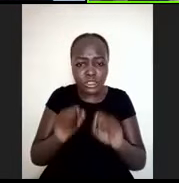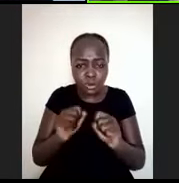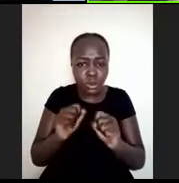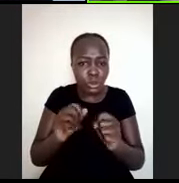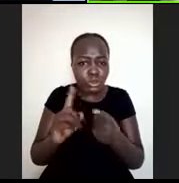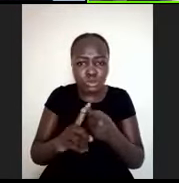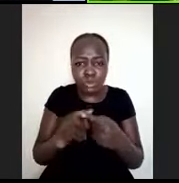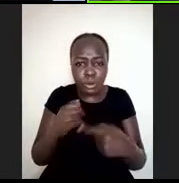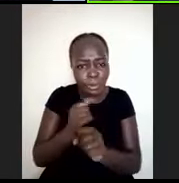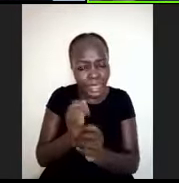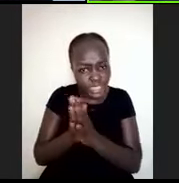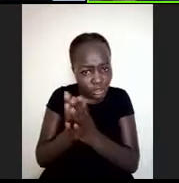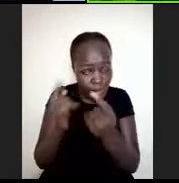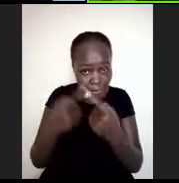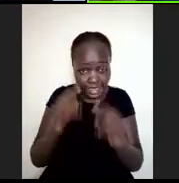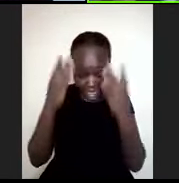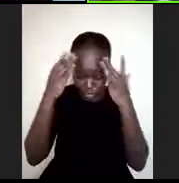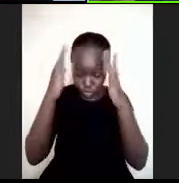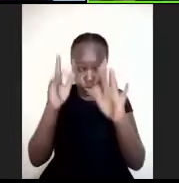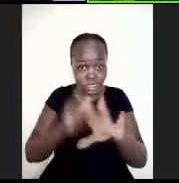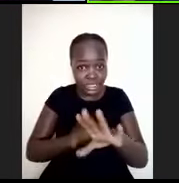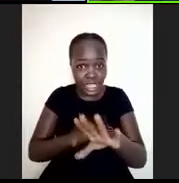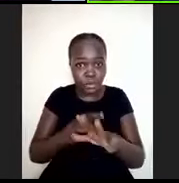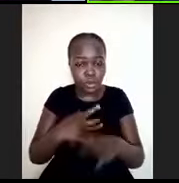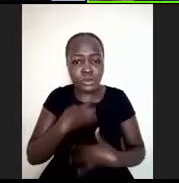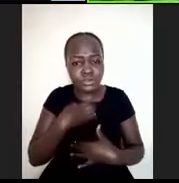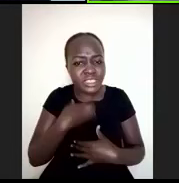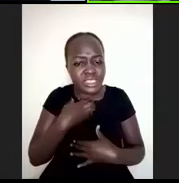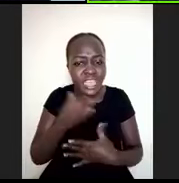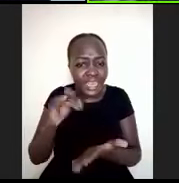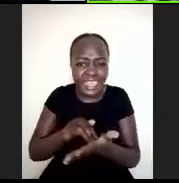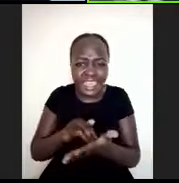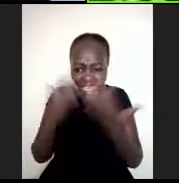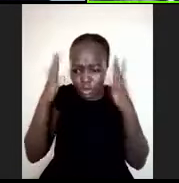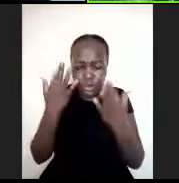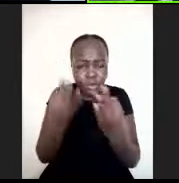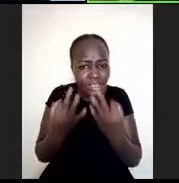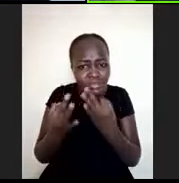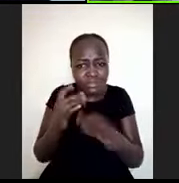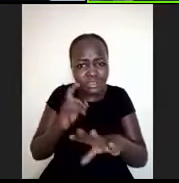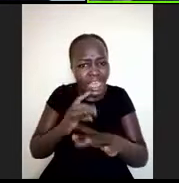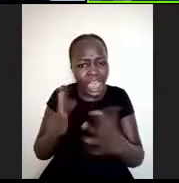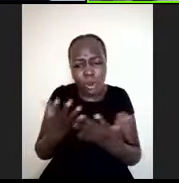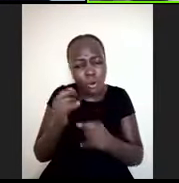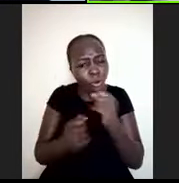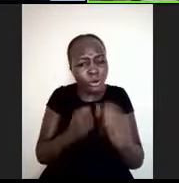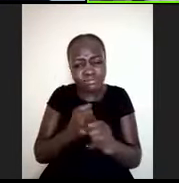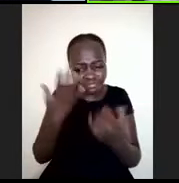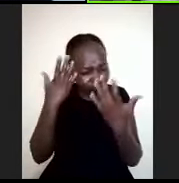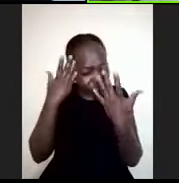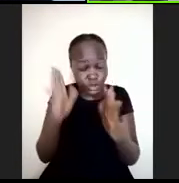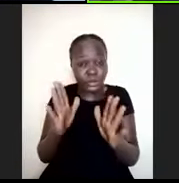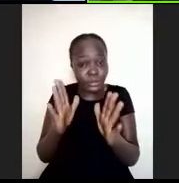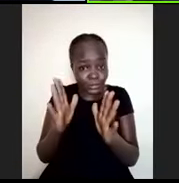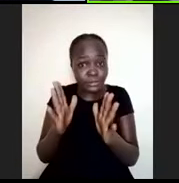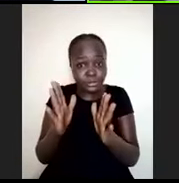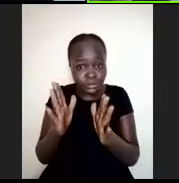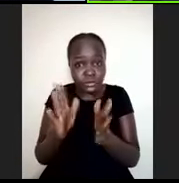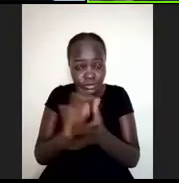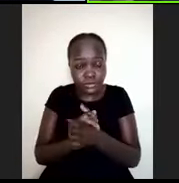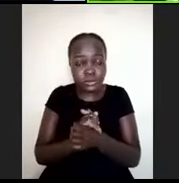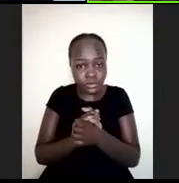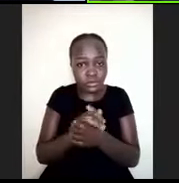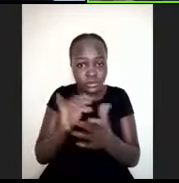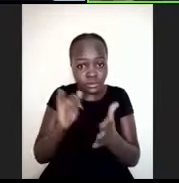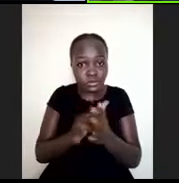going to visit him. Are you going to visit him when he's 12, when he's 10, when he's 15, when he's 20? Let me write and date it so that when